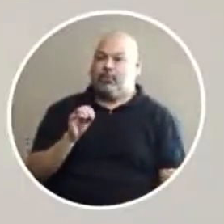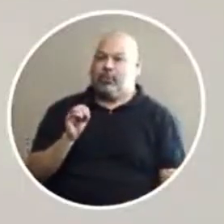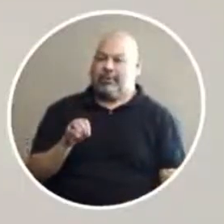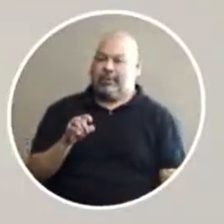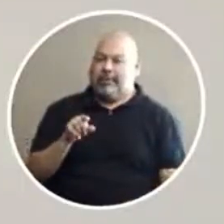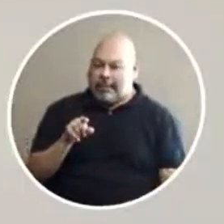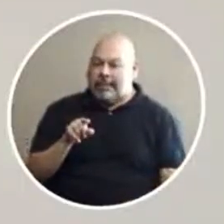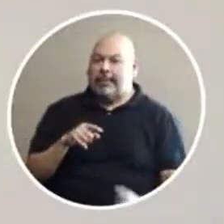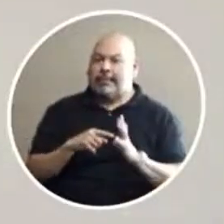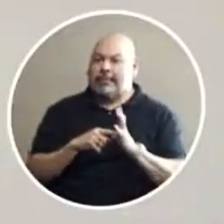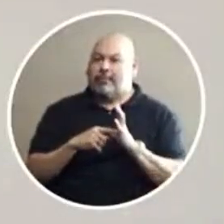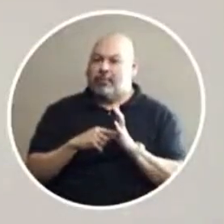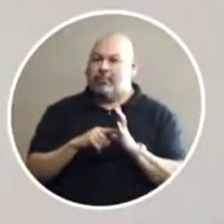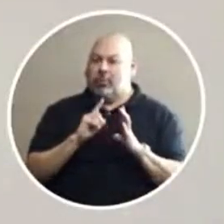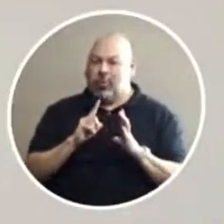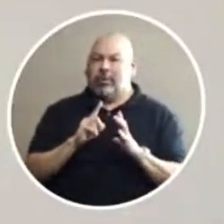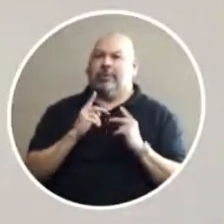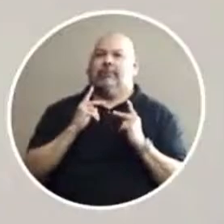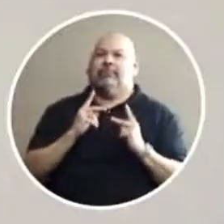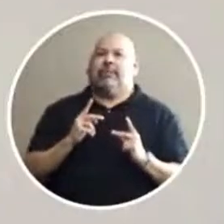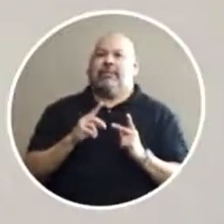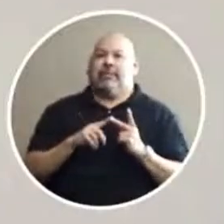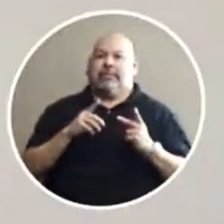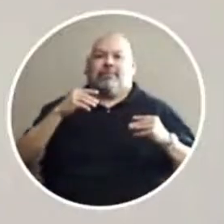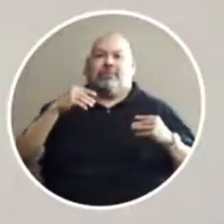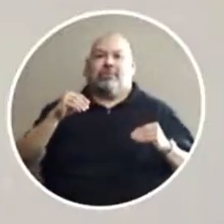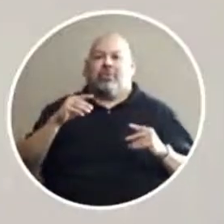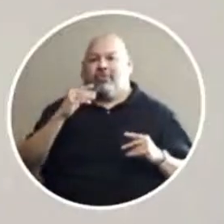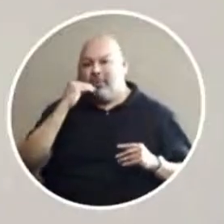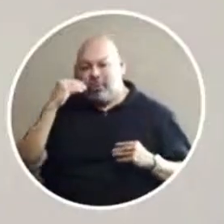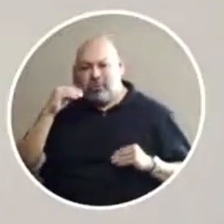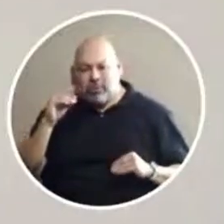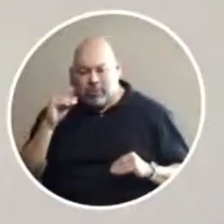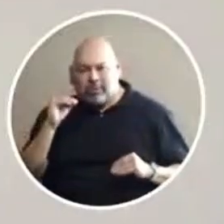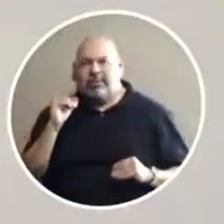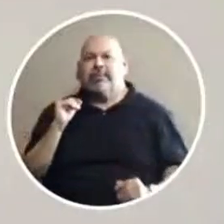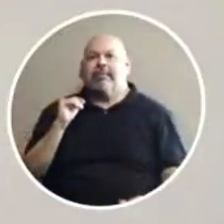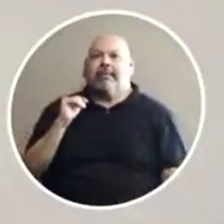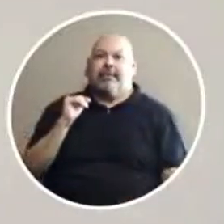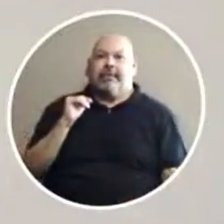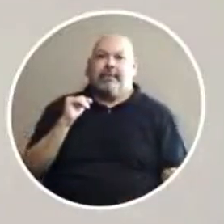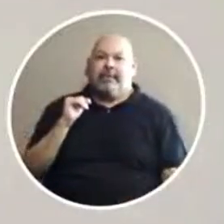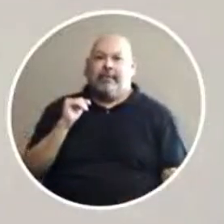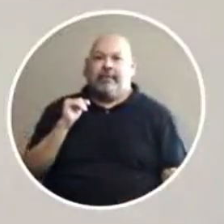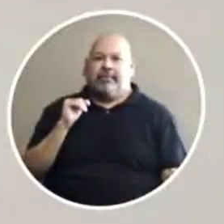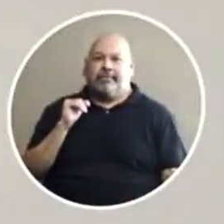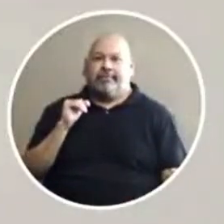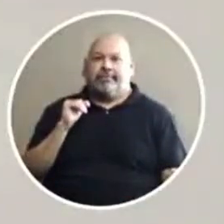13.82% reported having visited stores, grocery stores, department stores.